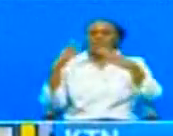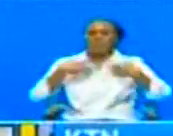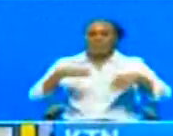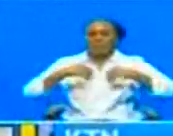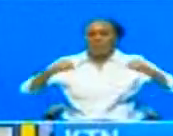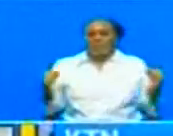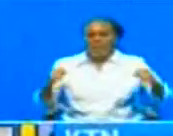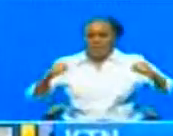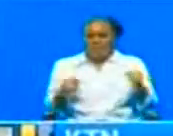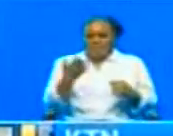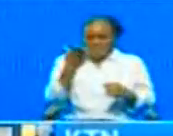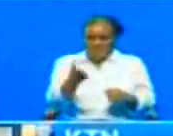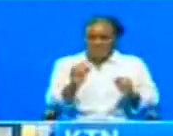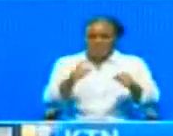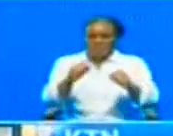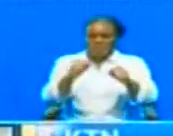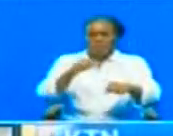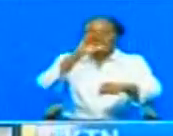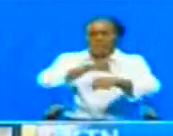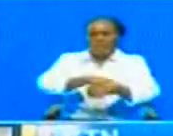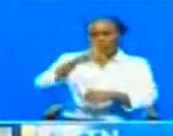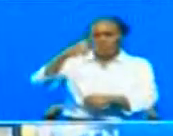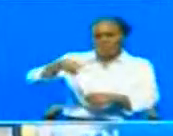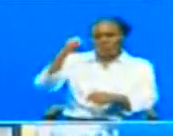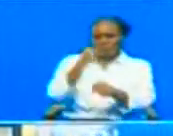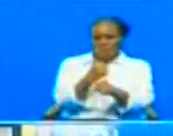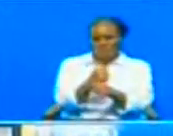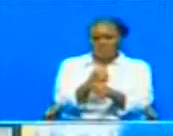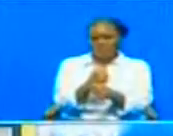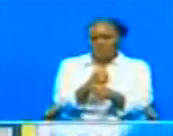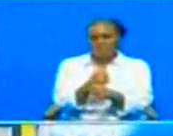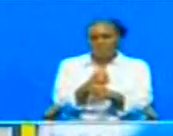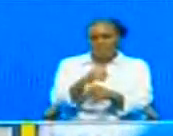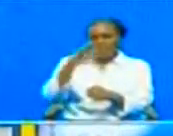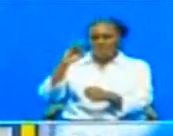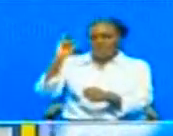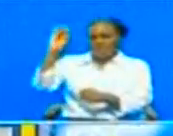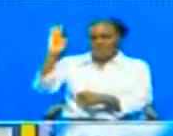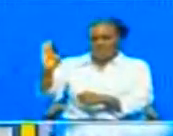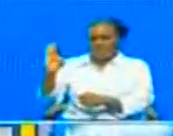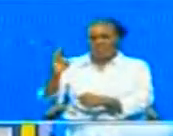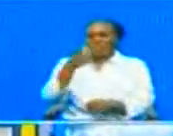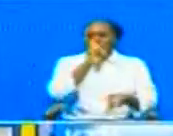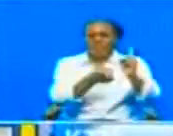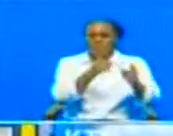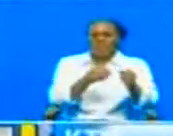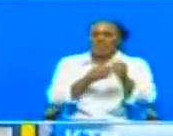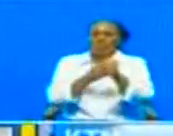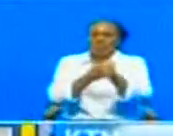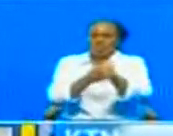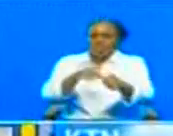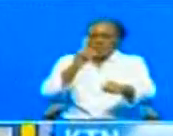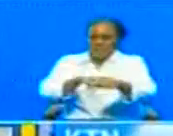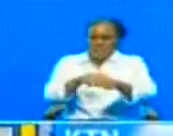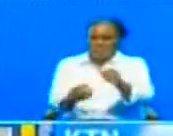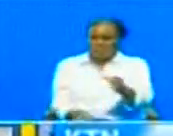white smoke is about to bellow from the chimneys of the world governing body, the FIA. The World Rally Championship dominated talks during the launch